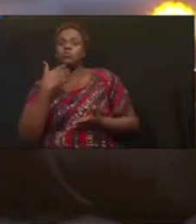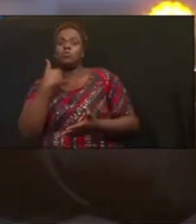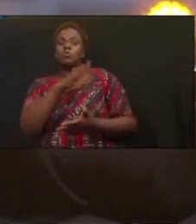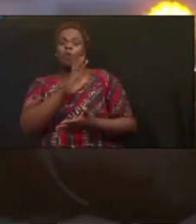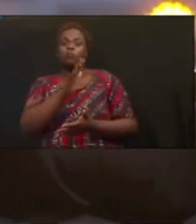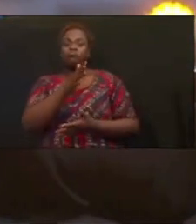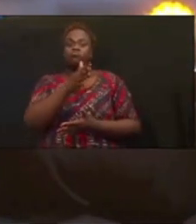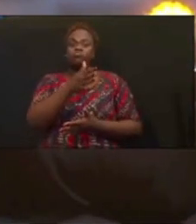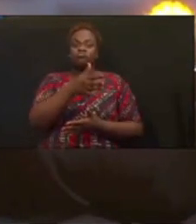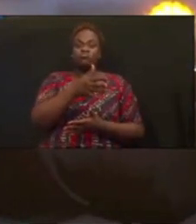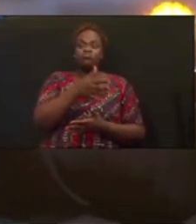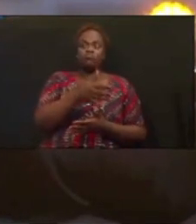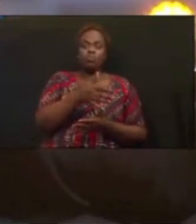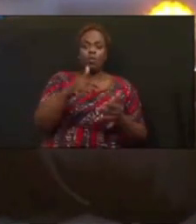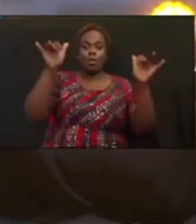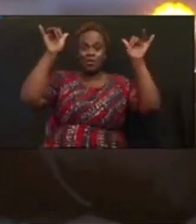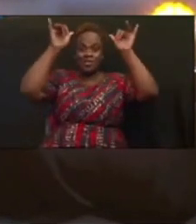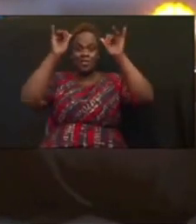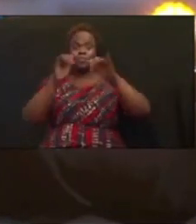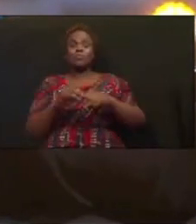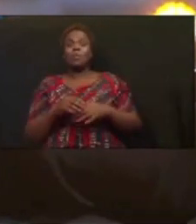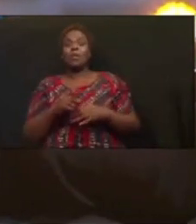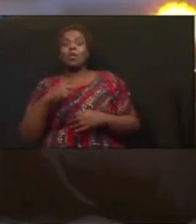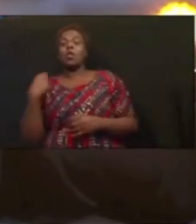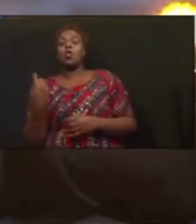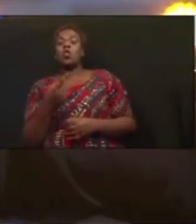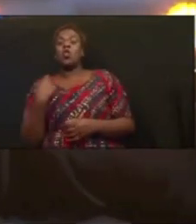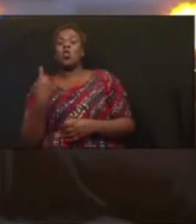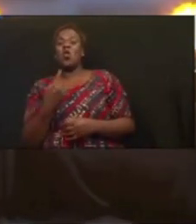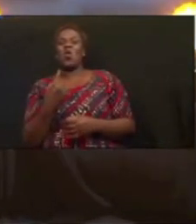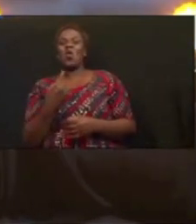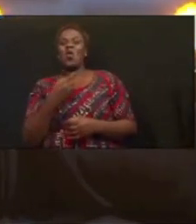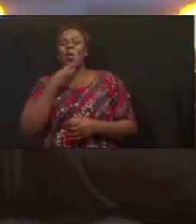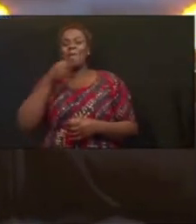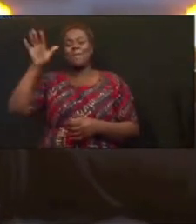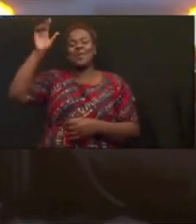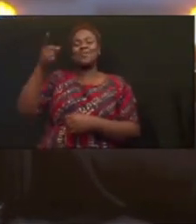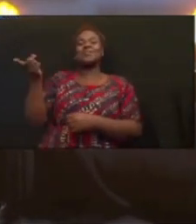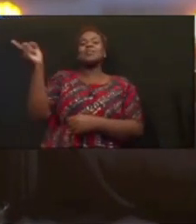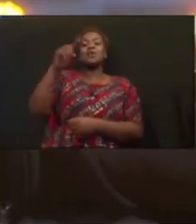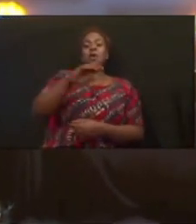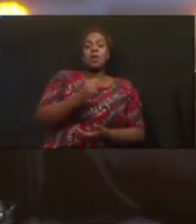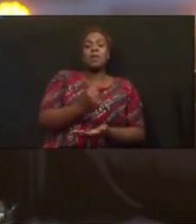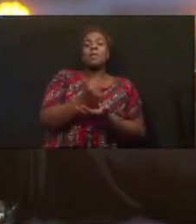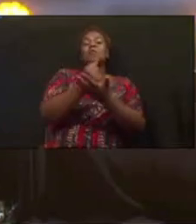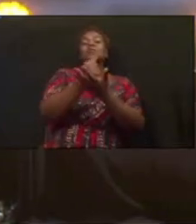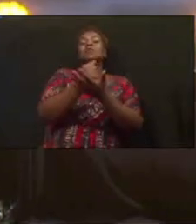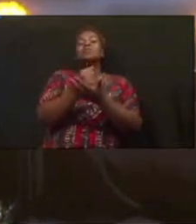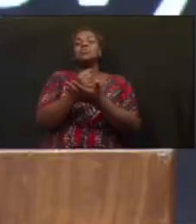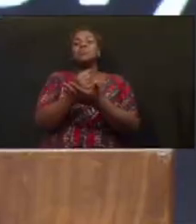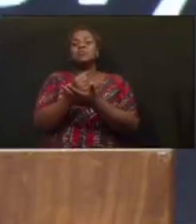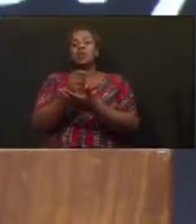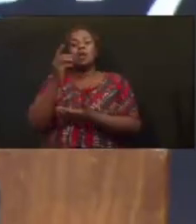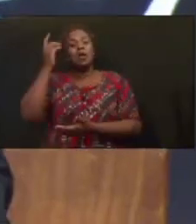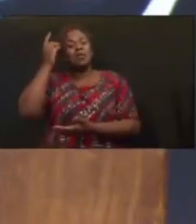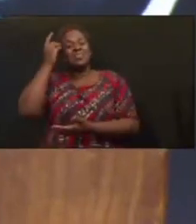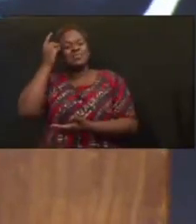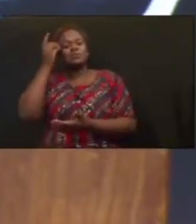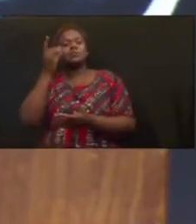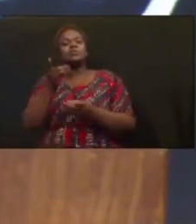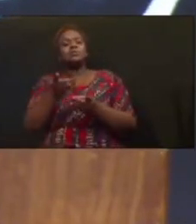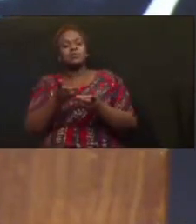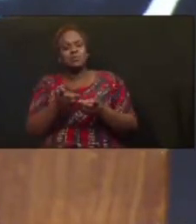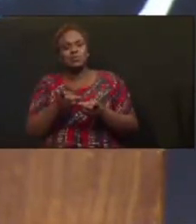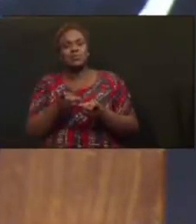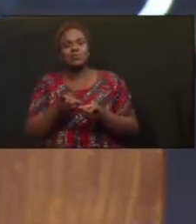cattle. When he was alone, a man came again and he held him. He said, I made that mistake. I will not make it again. I will